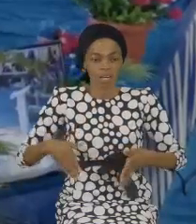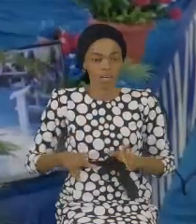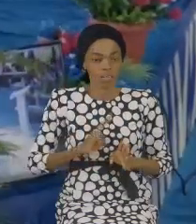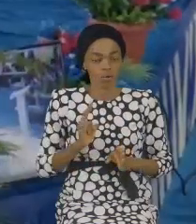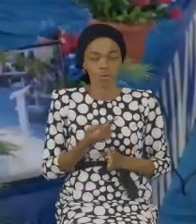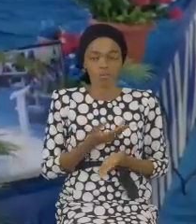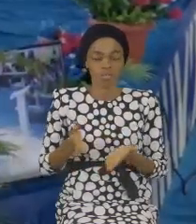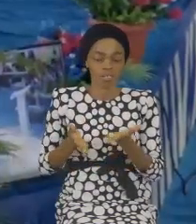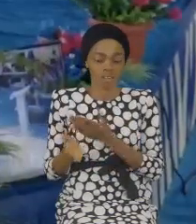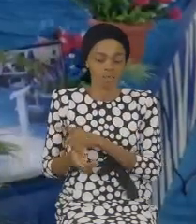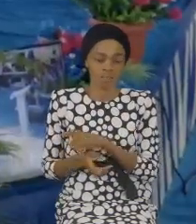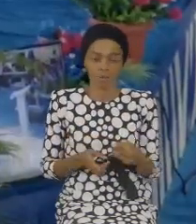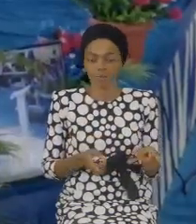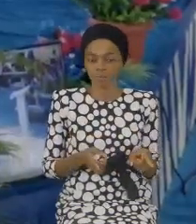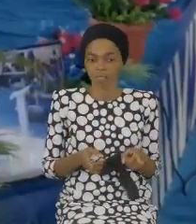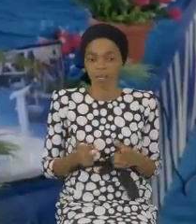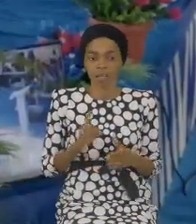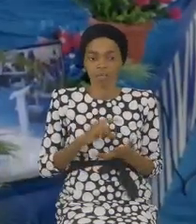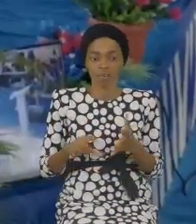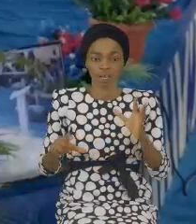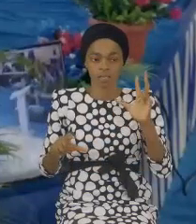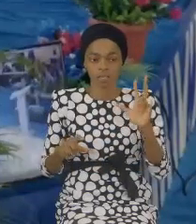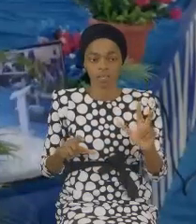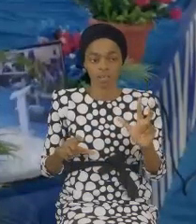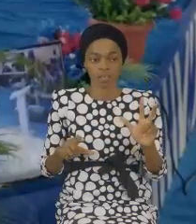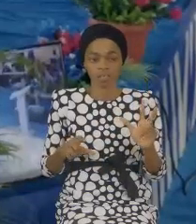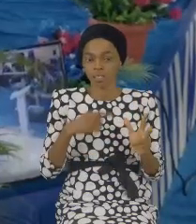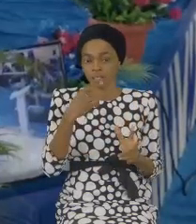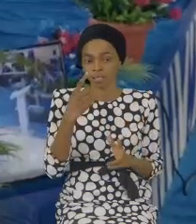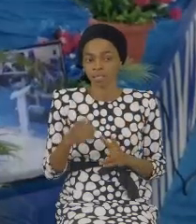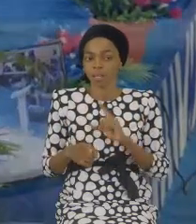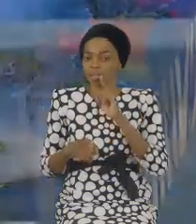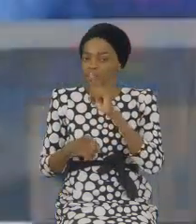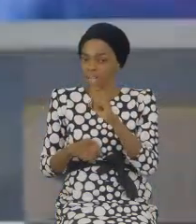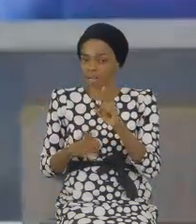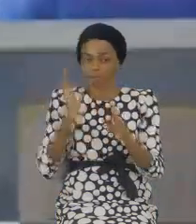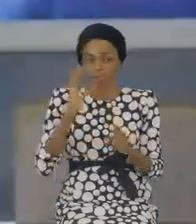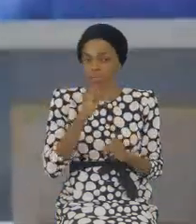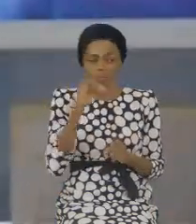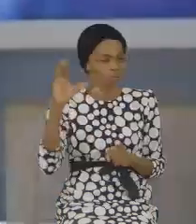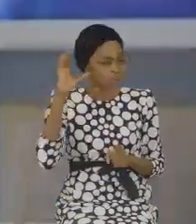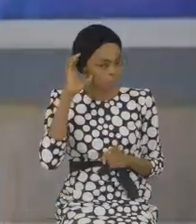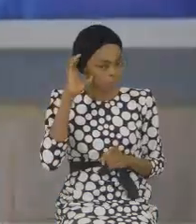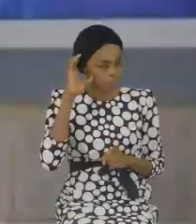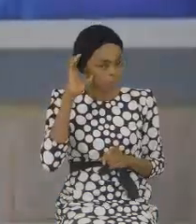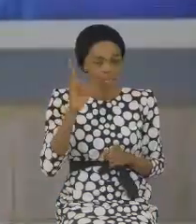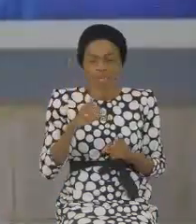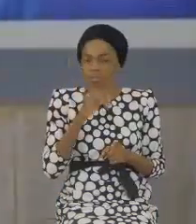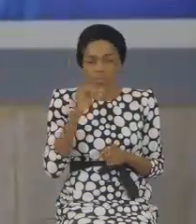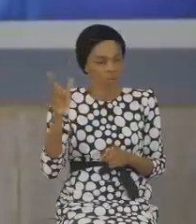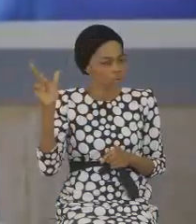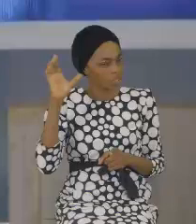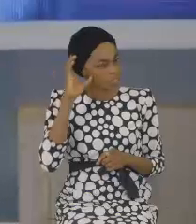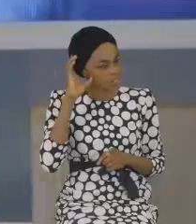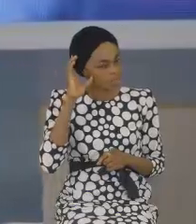us serve them. Then in verse 3 it says, thou shalt not hearken, thou shalt not listen, thou